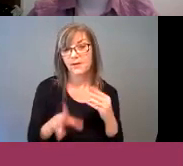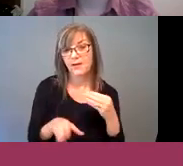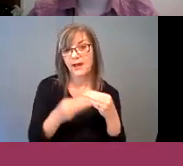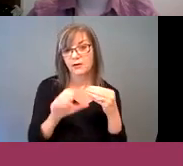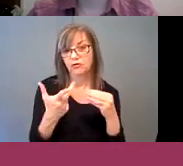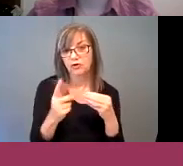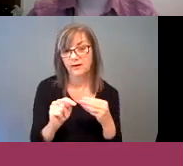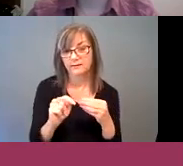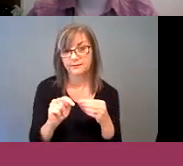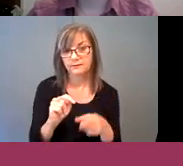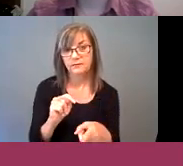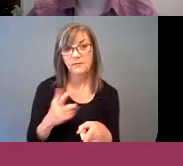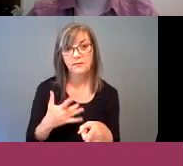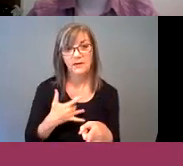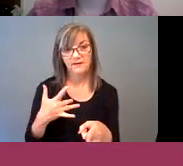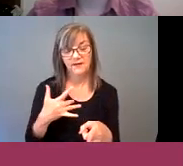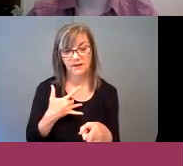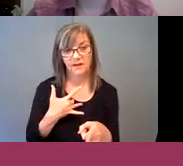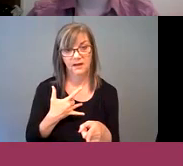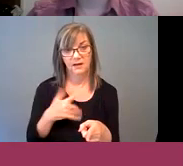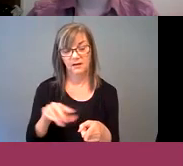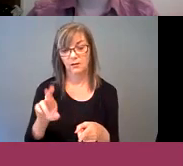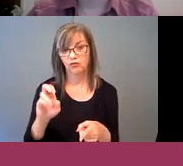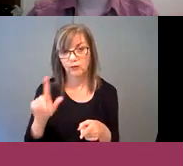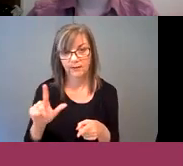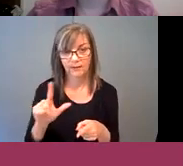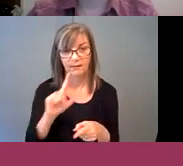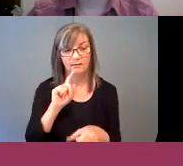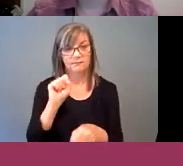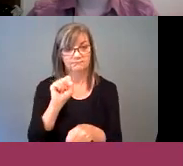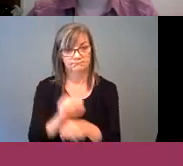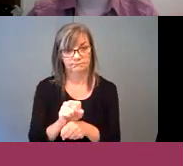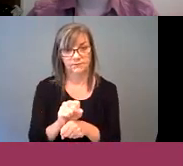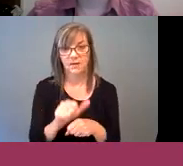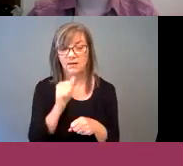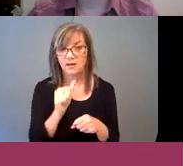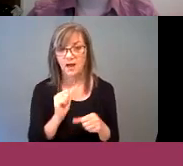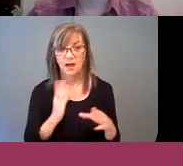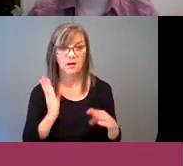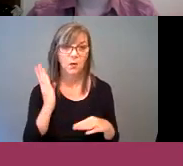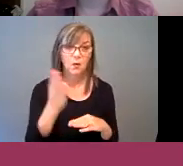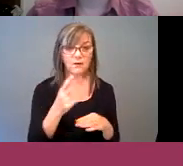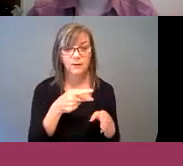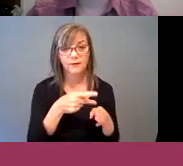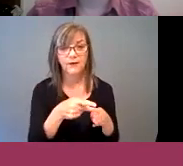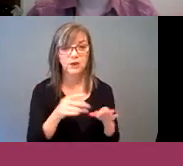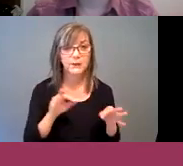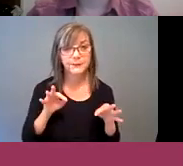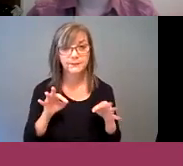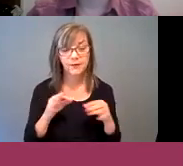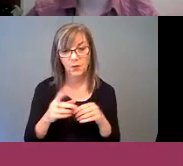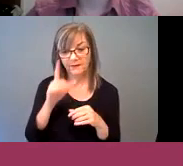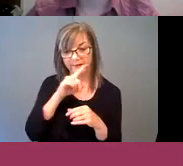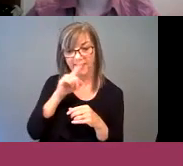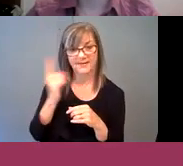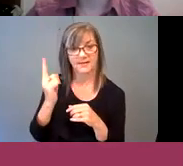sense of them being real, like being very authentic and not over professional or faking something. People are talking